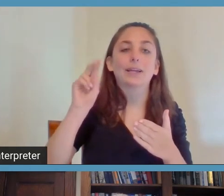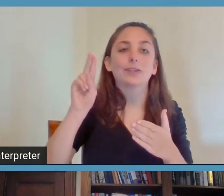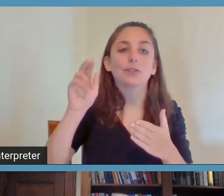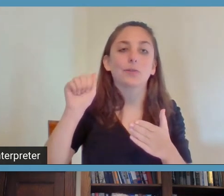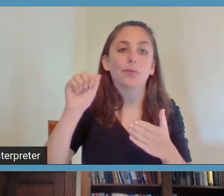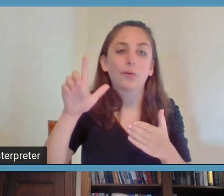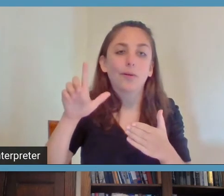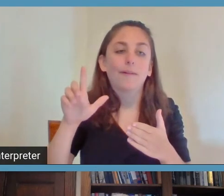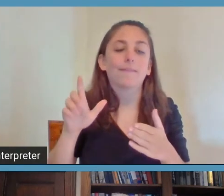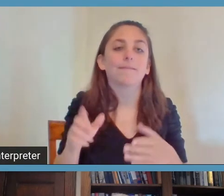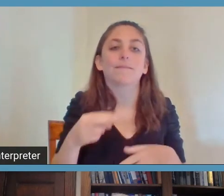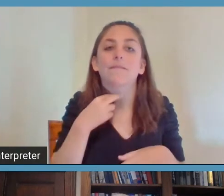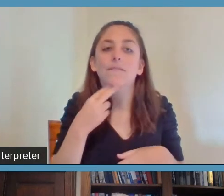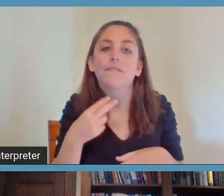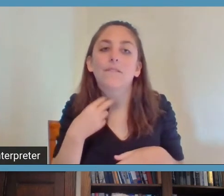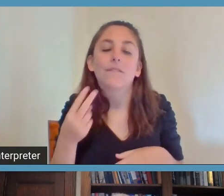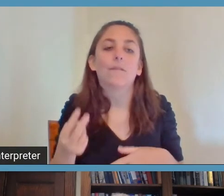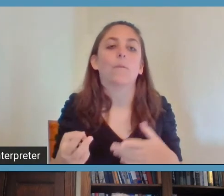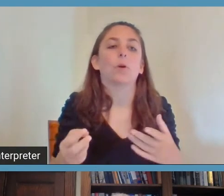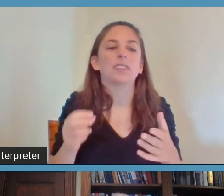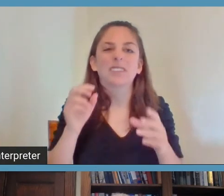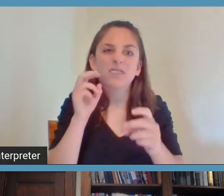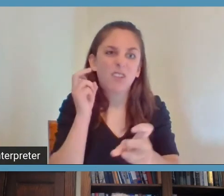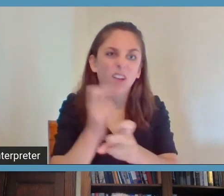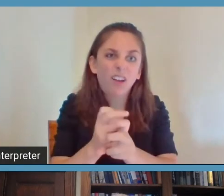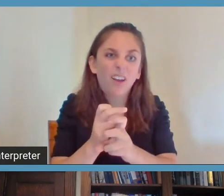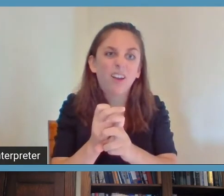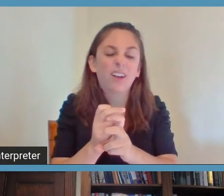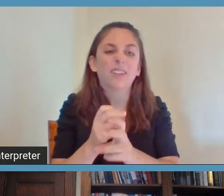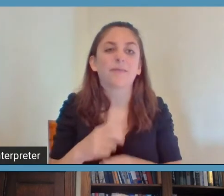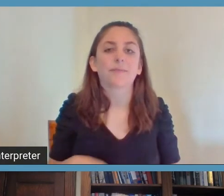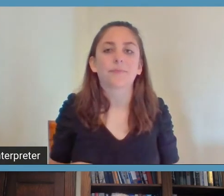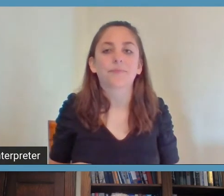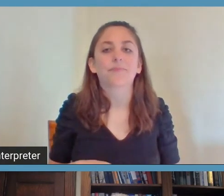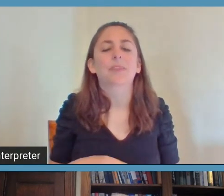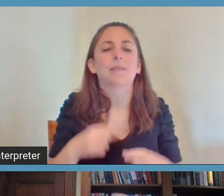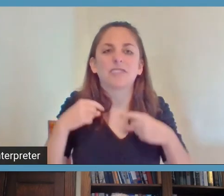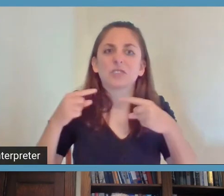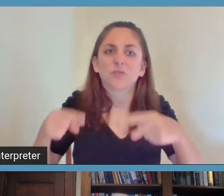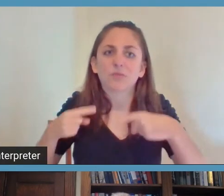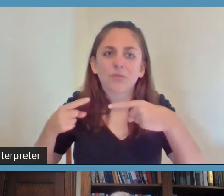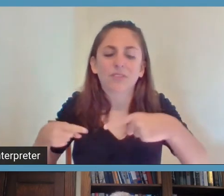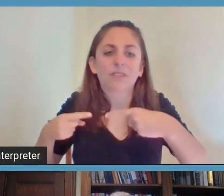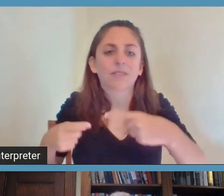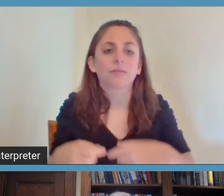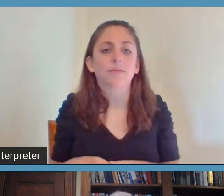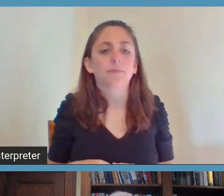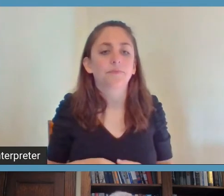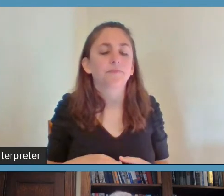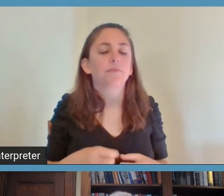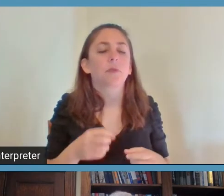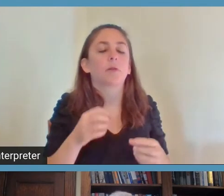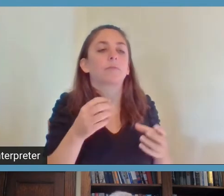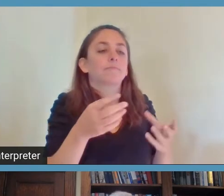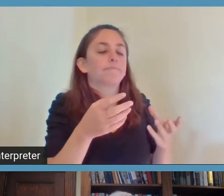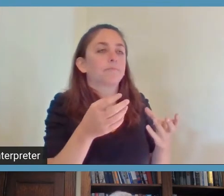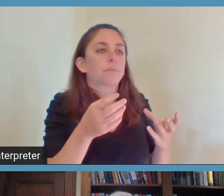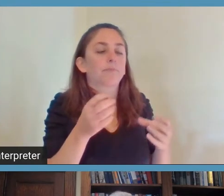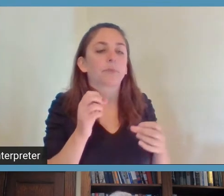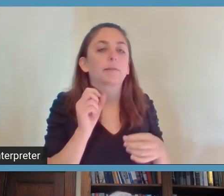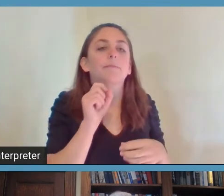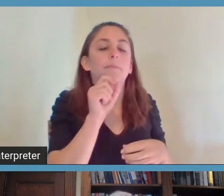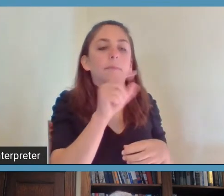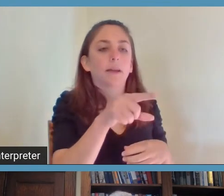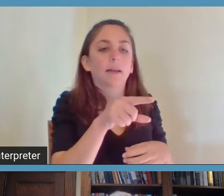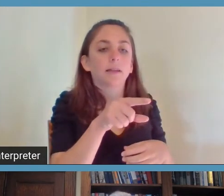really difficult. And I struggled mightily with it. Got it. All right, well, let me ask you this. How does